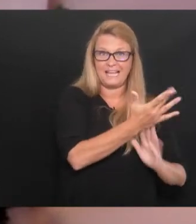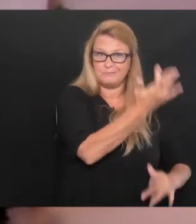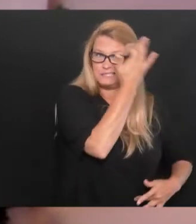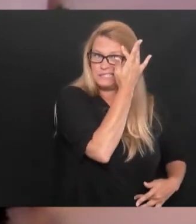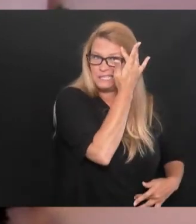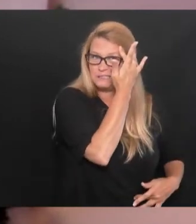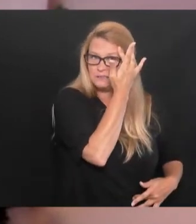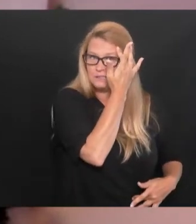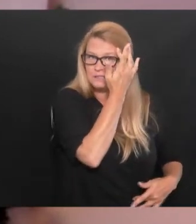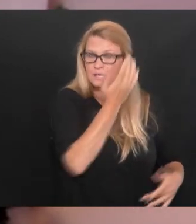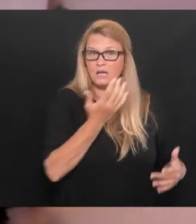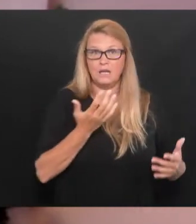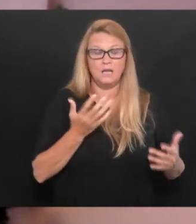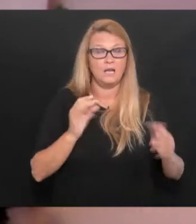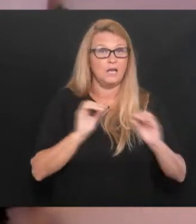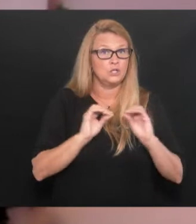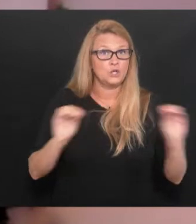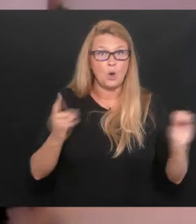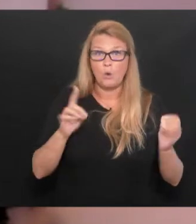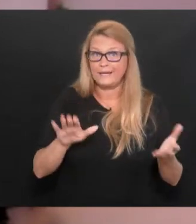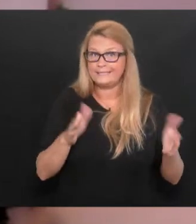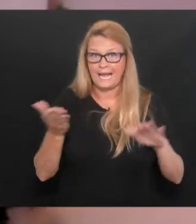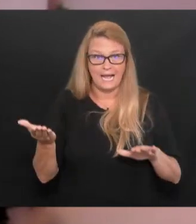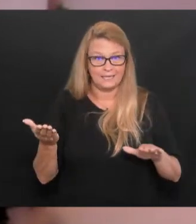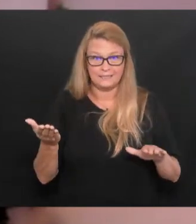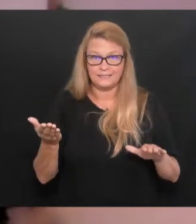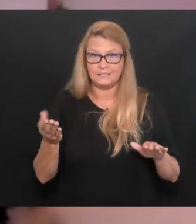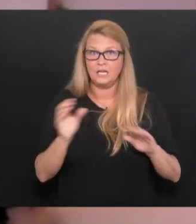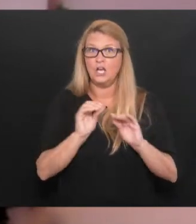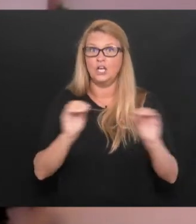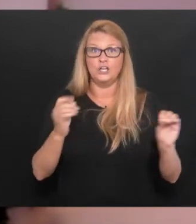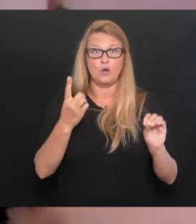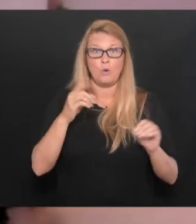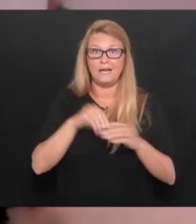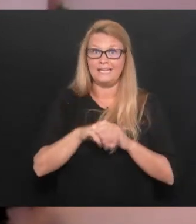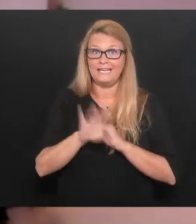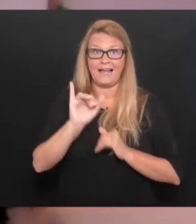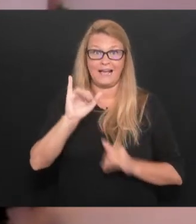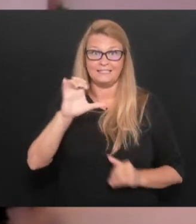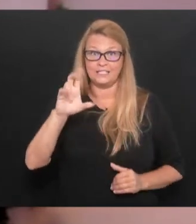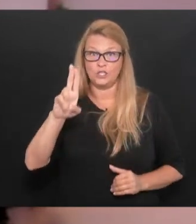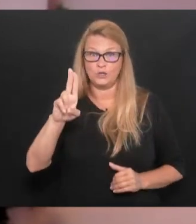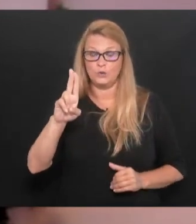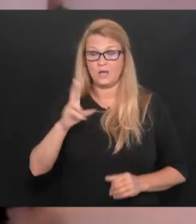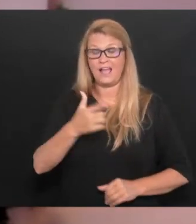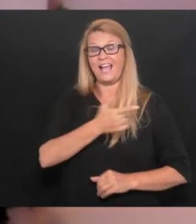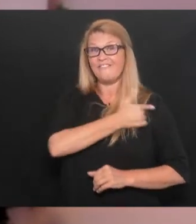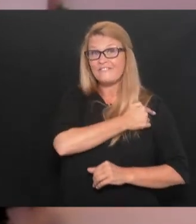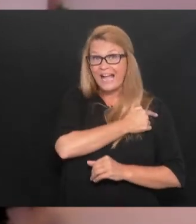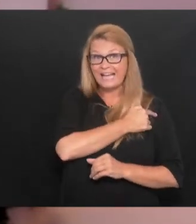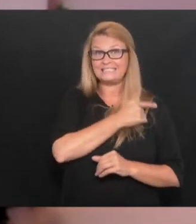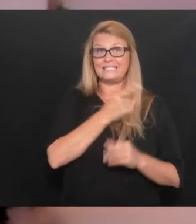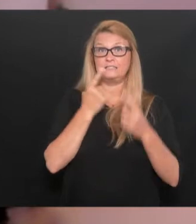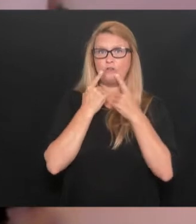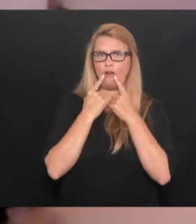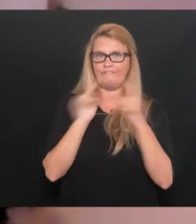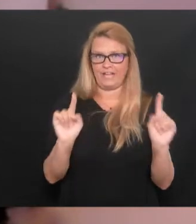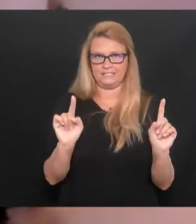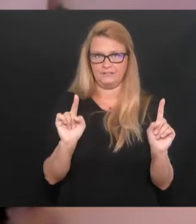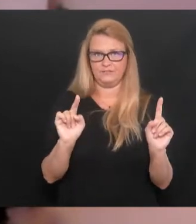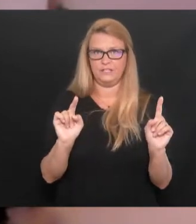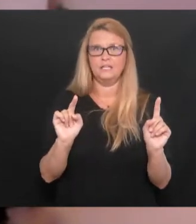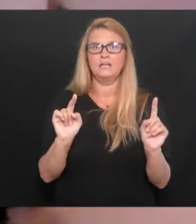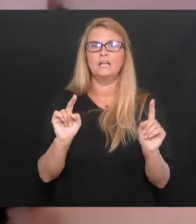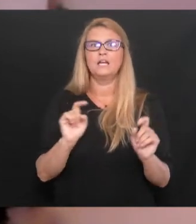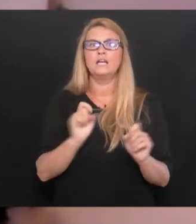and nobody ended up dying, and nobody went to the ICU. So the vaccines are incredibly effective in preventing